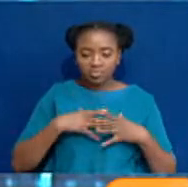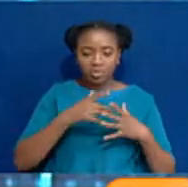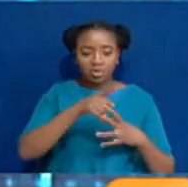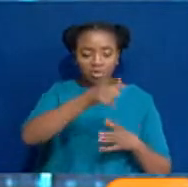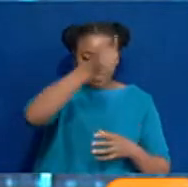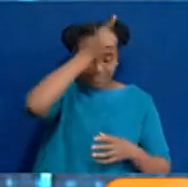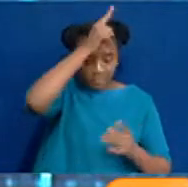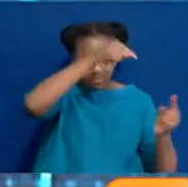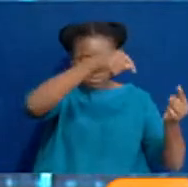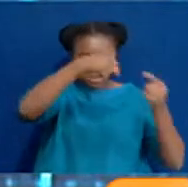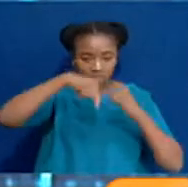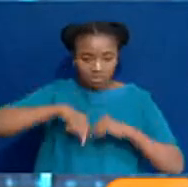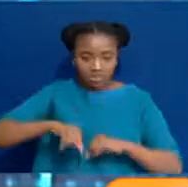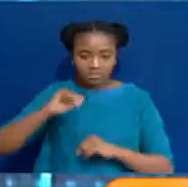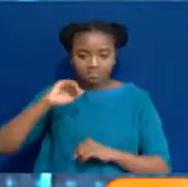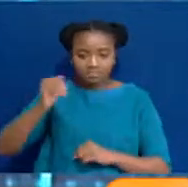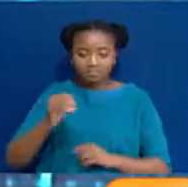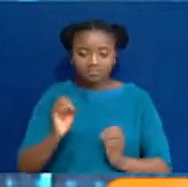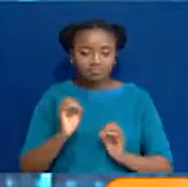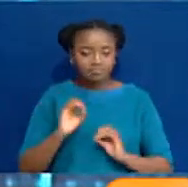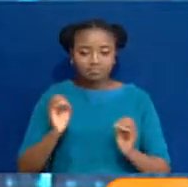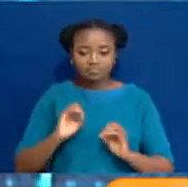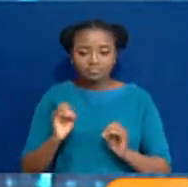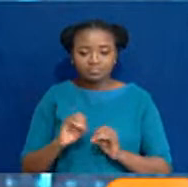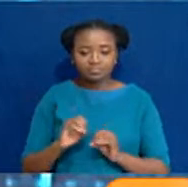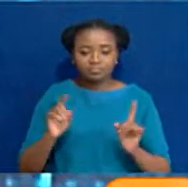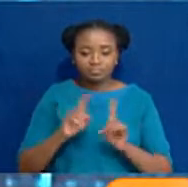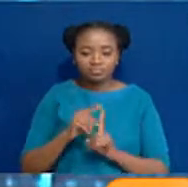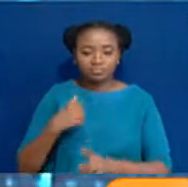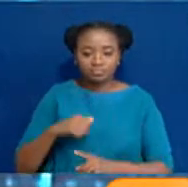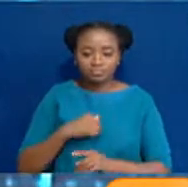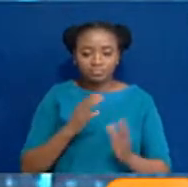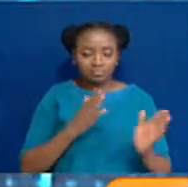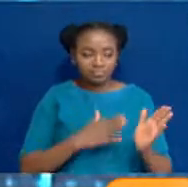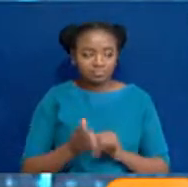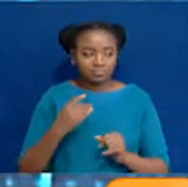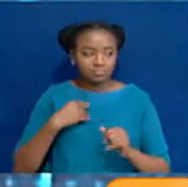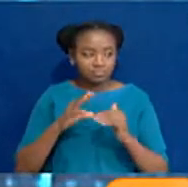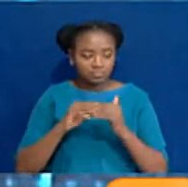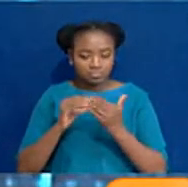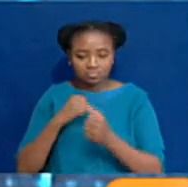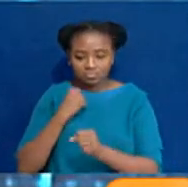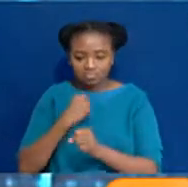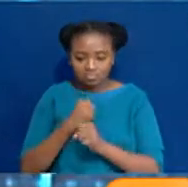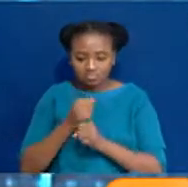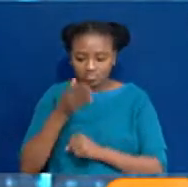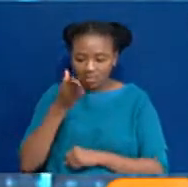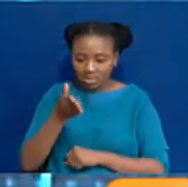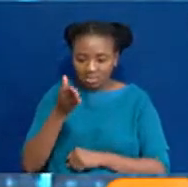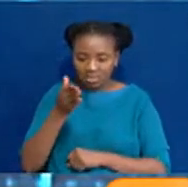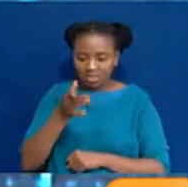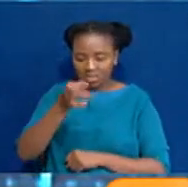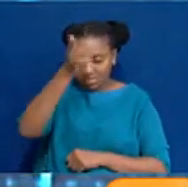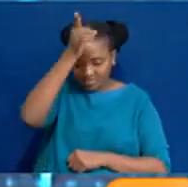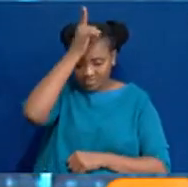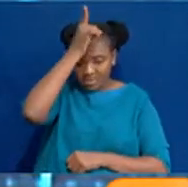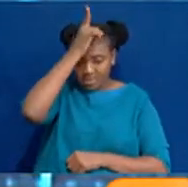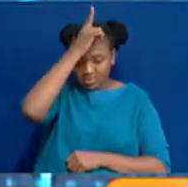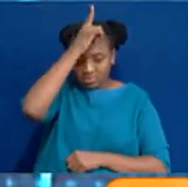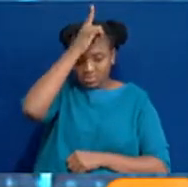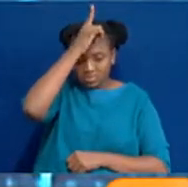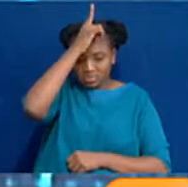jobs, because the white collar jobs are today limited. Mm. We will be creating the jobs right there in the village where the youth are. We have